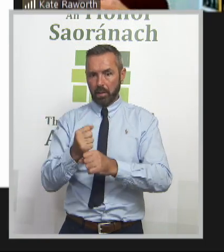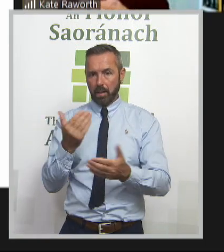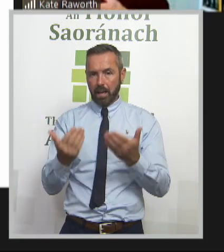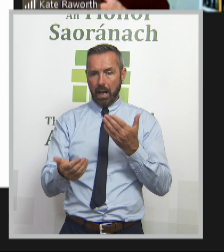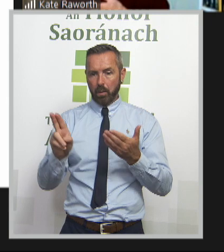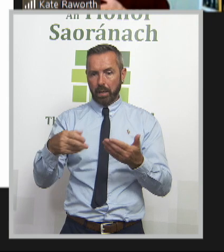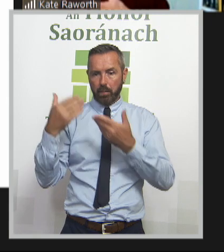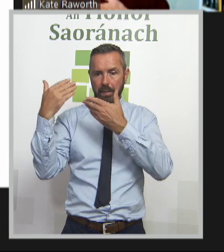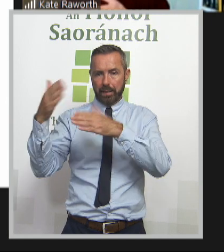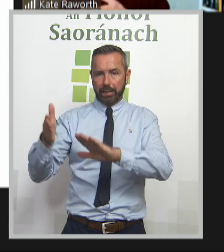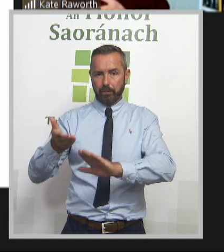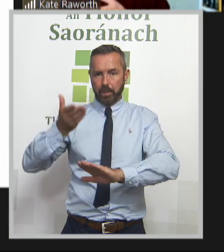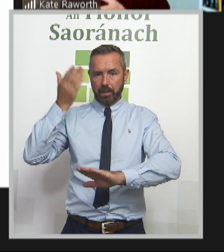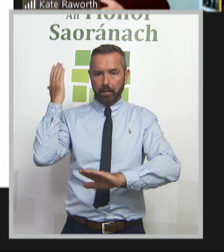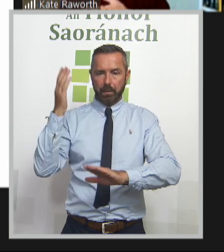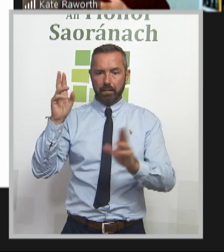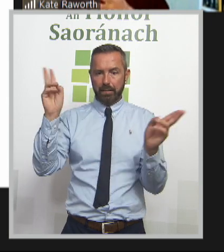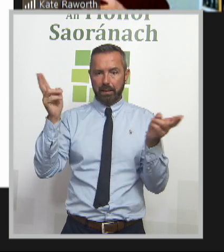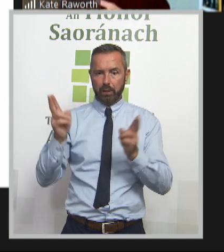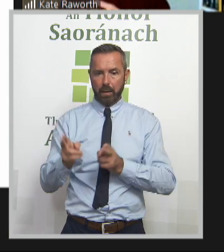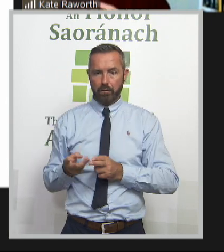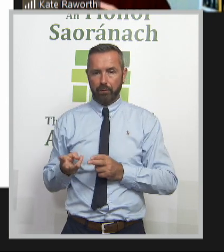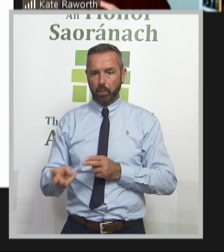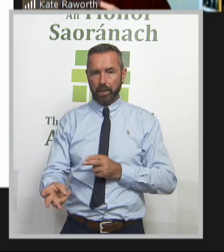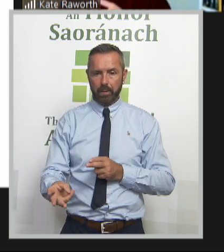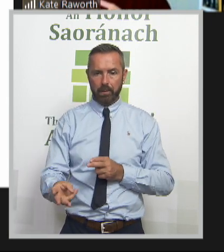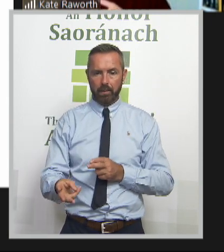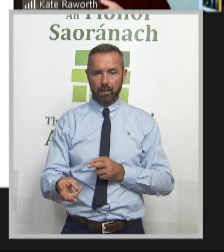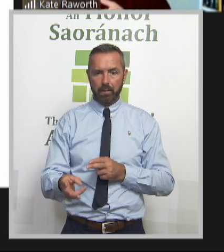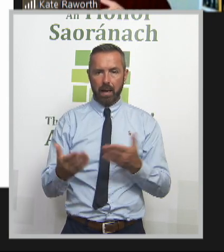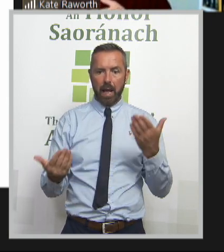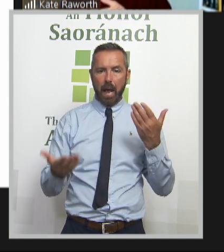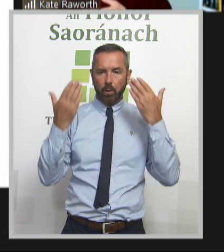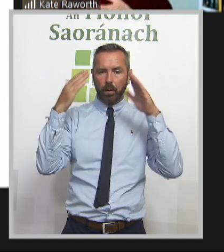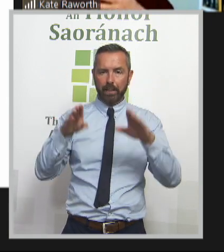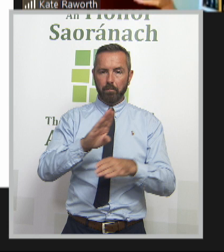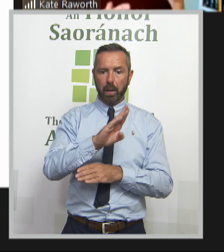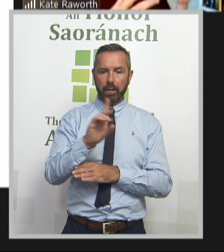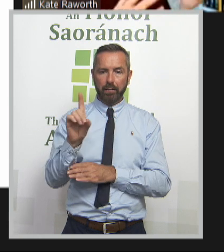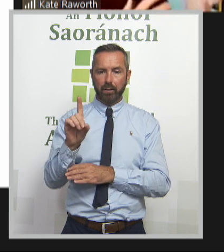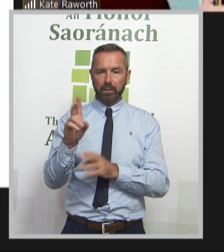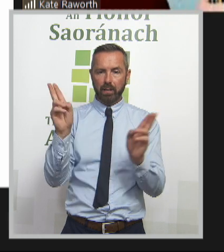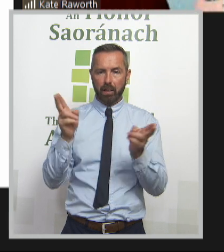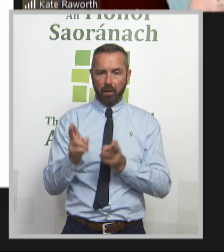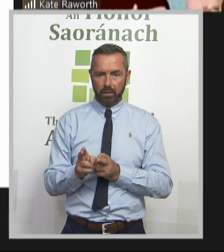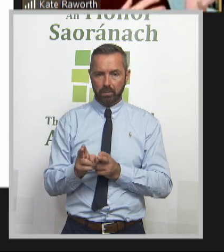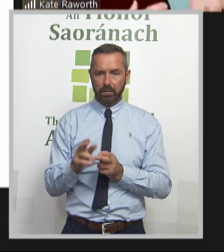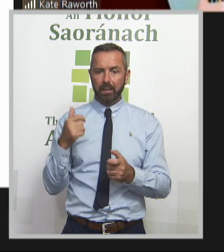we leave behind degenerative ways, how can we leave behind biodiversity loss, and how can we instead